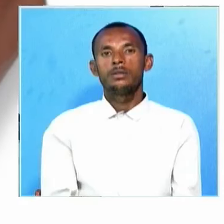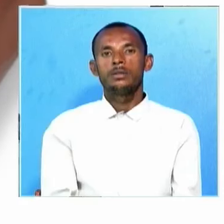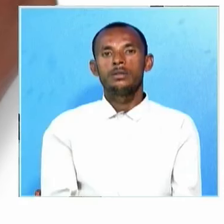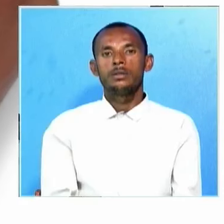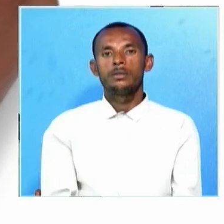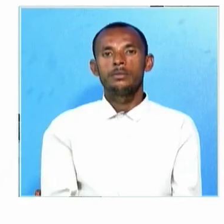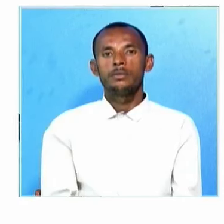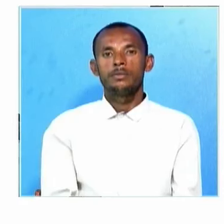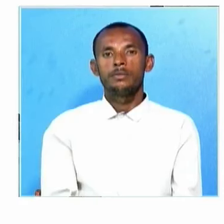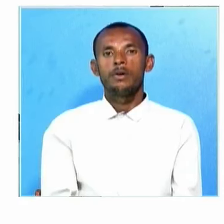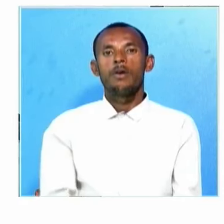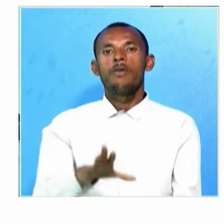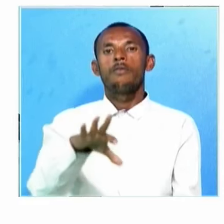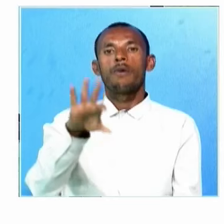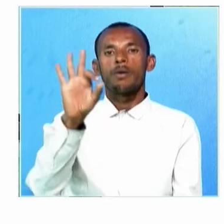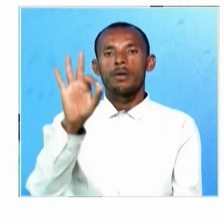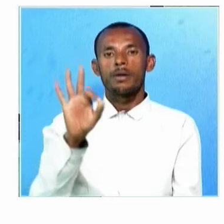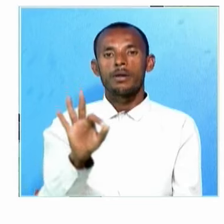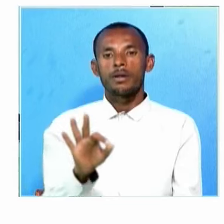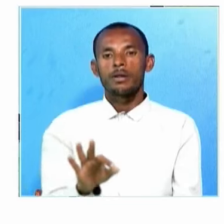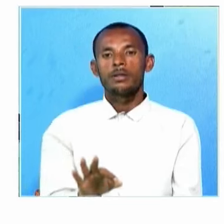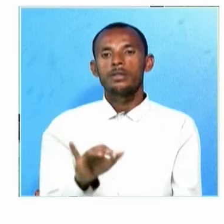are found